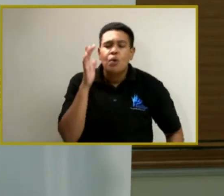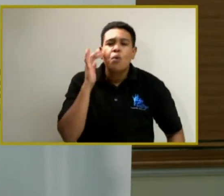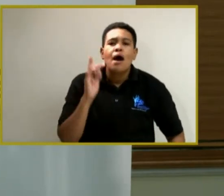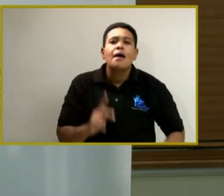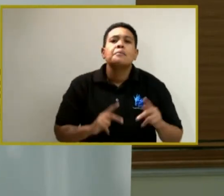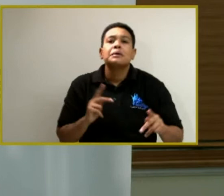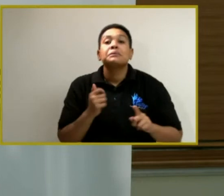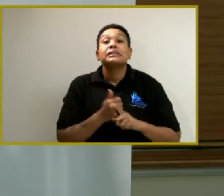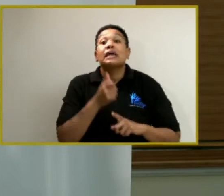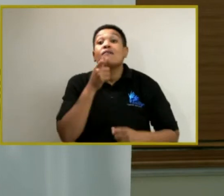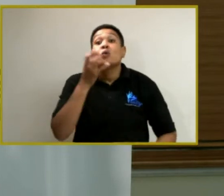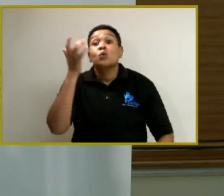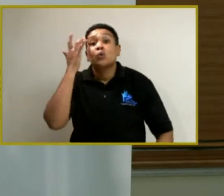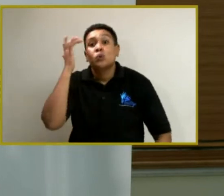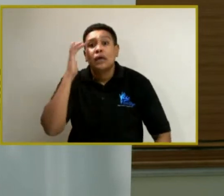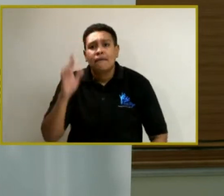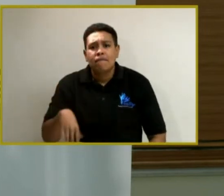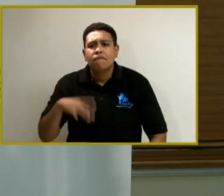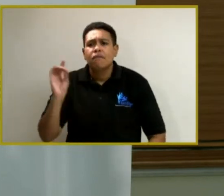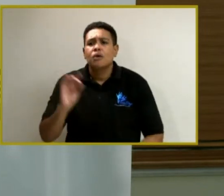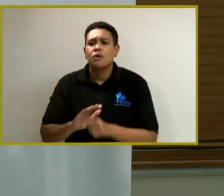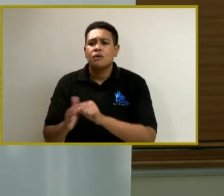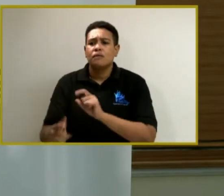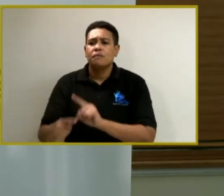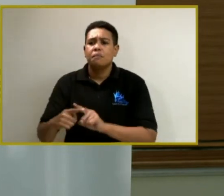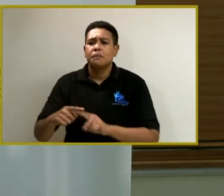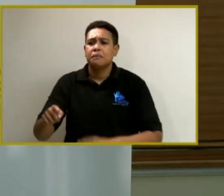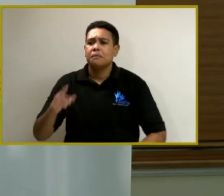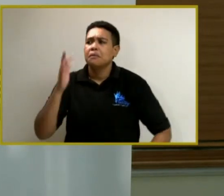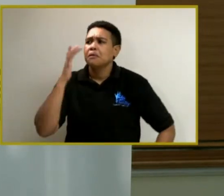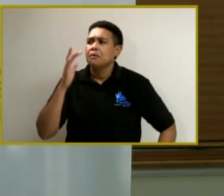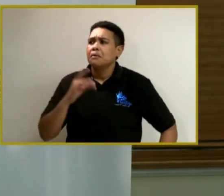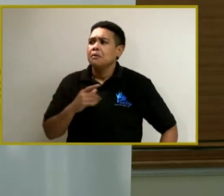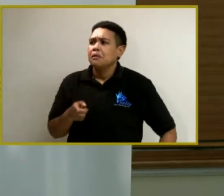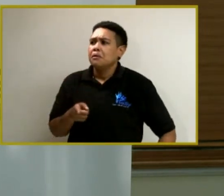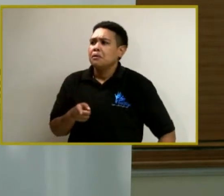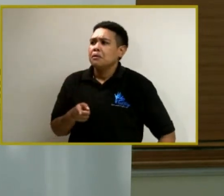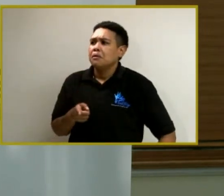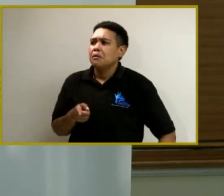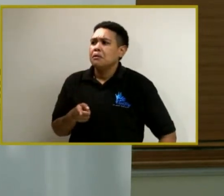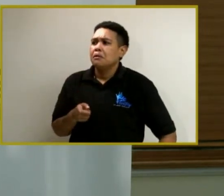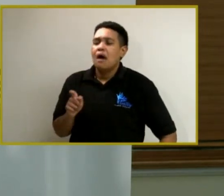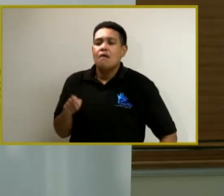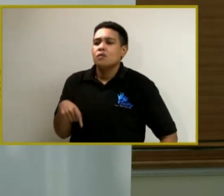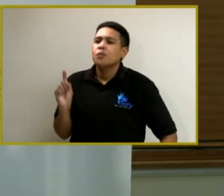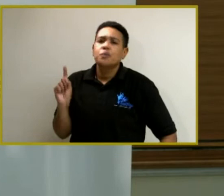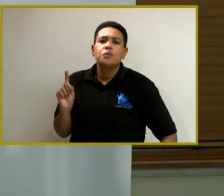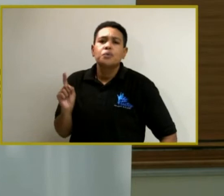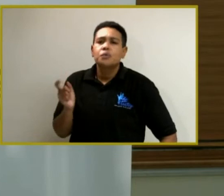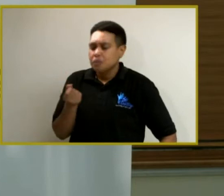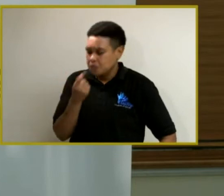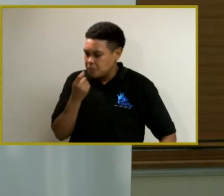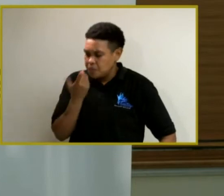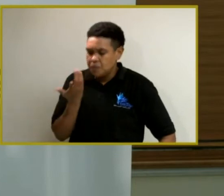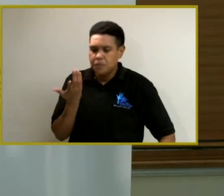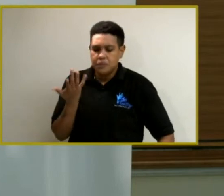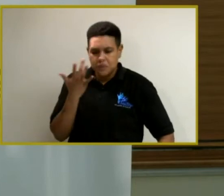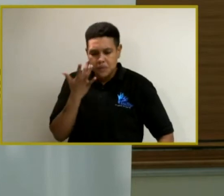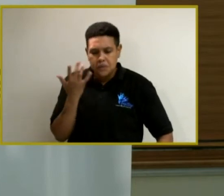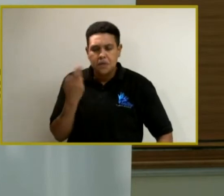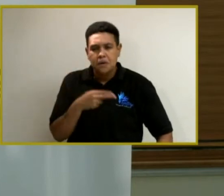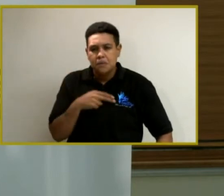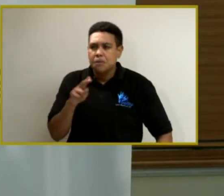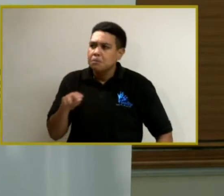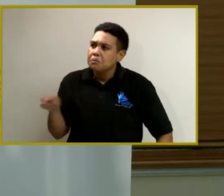are found to be COVID positive, have to be treated just as how we treat the COVID persons,